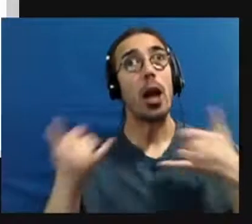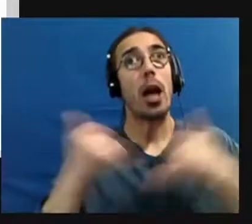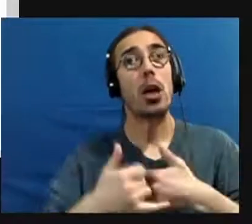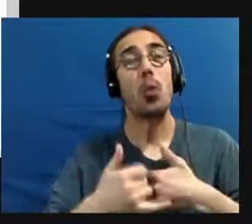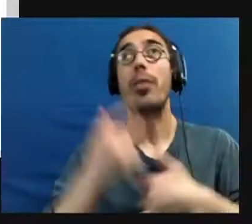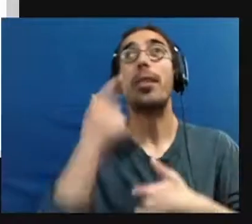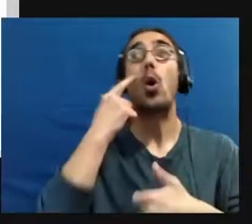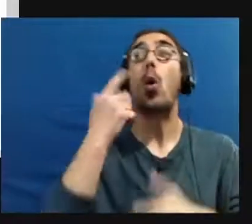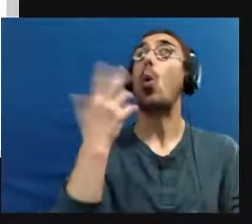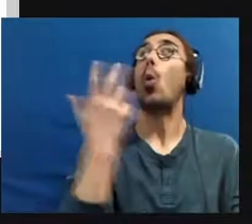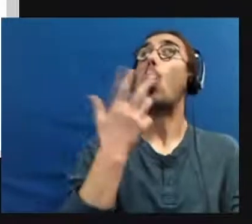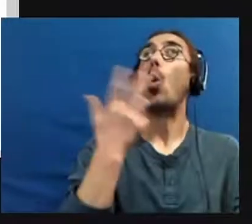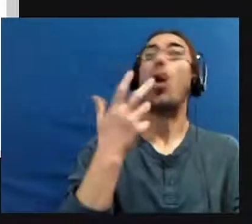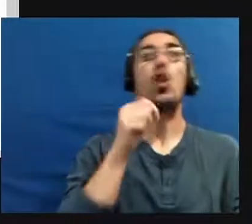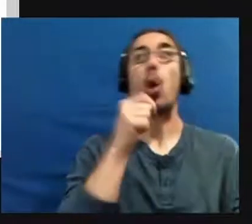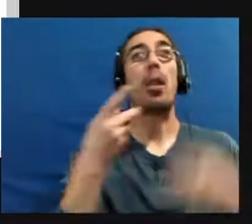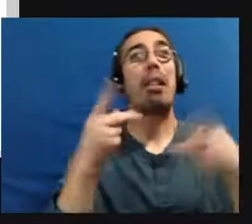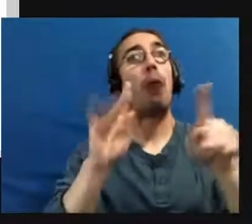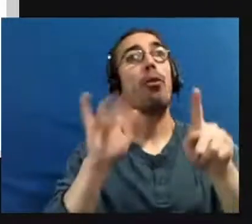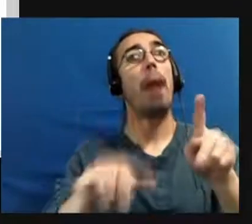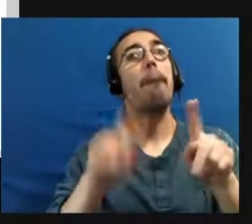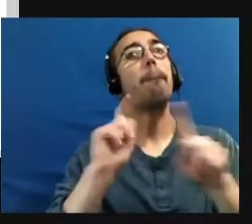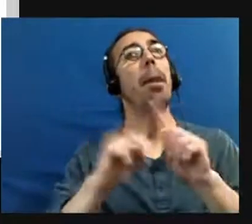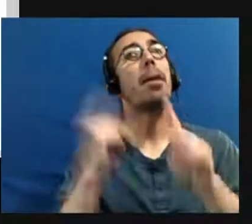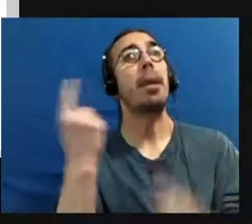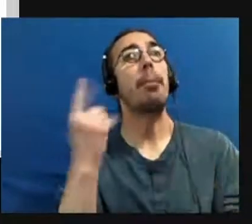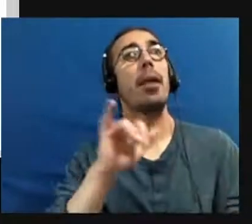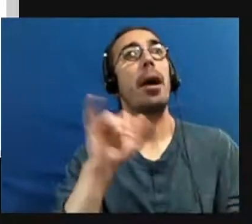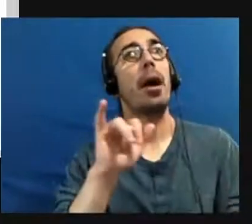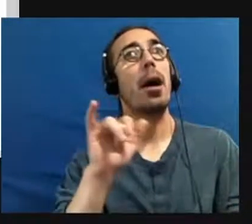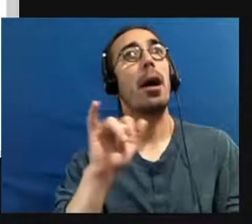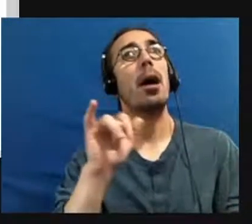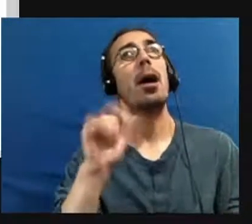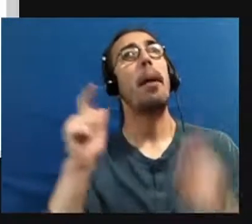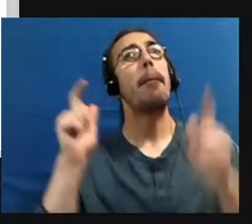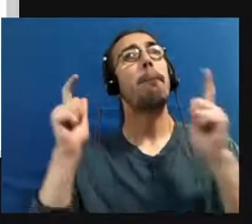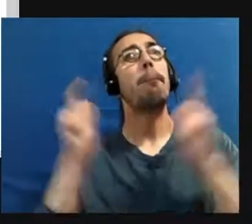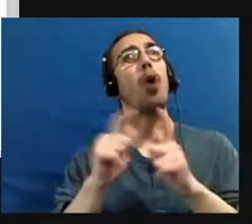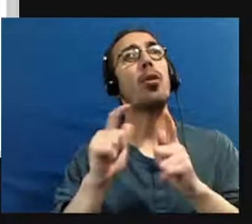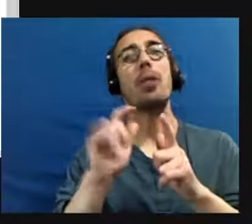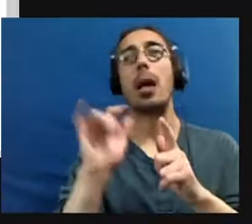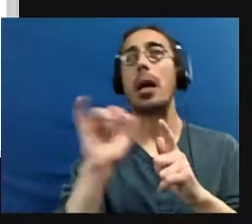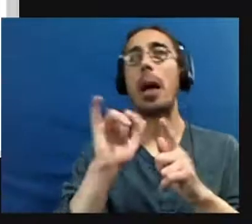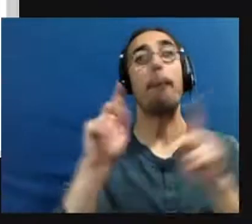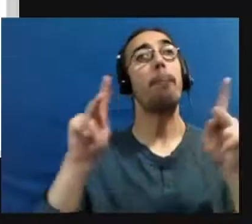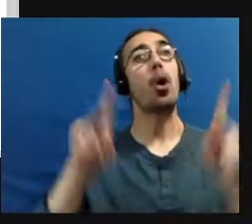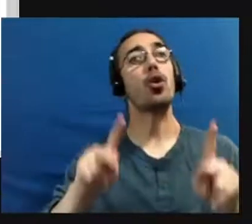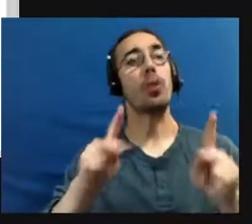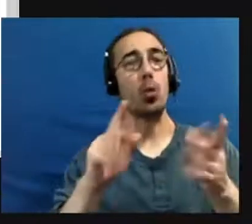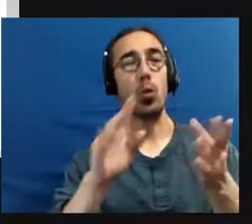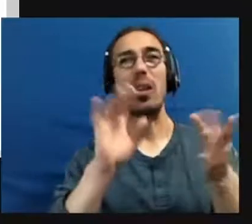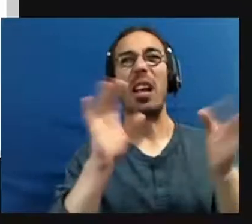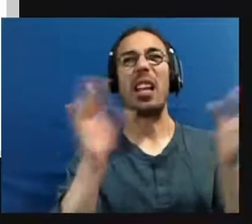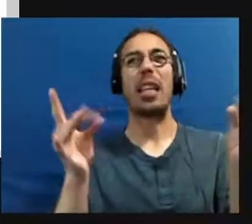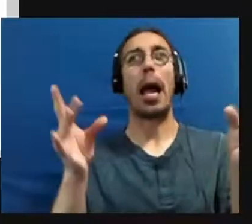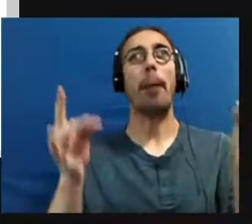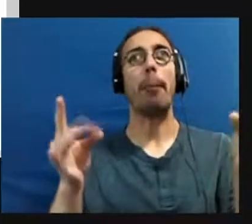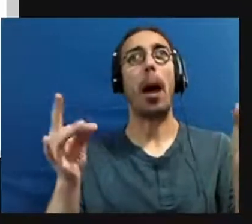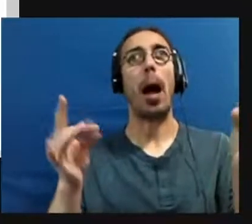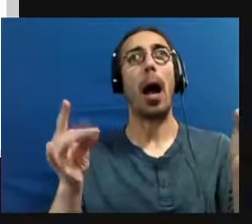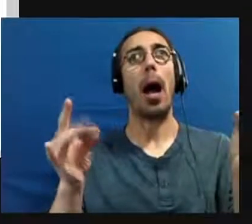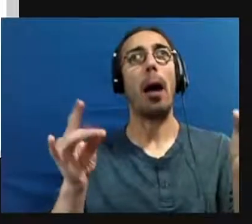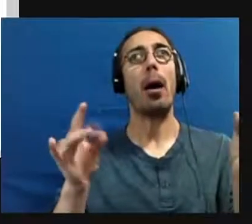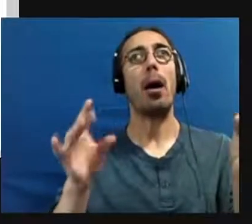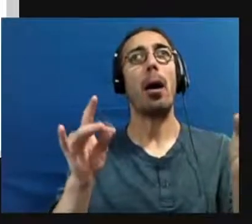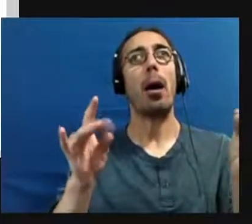definitely shouldn't allow that. But even something as small as, a person is like tapping their fingers and then, someone yells at them like, can you please